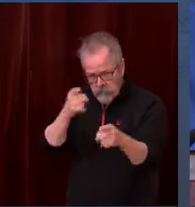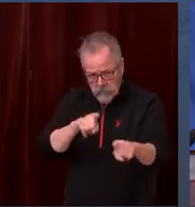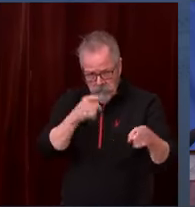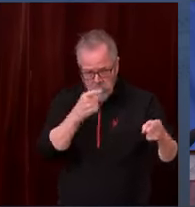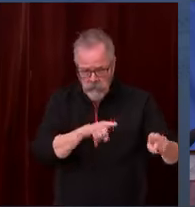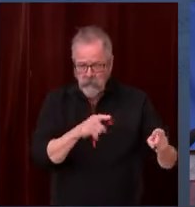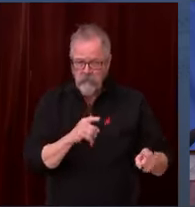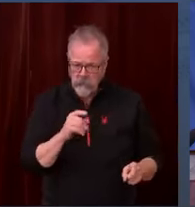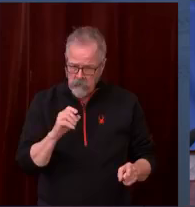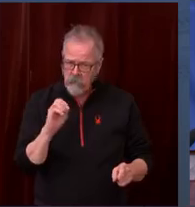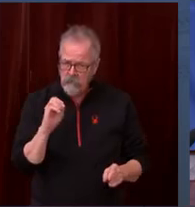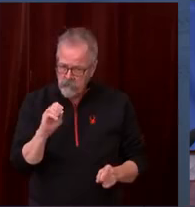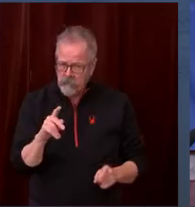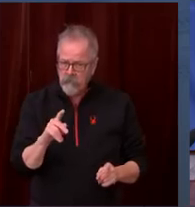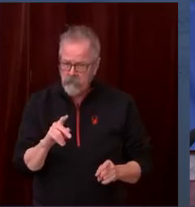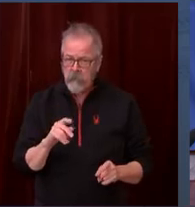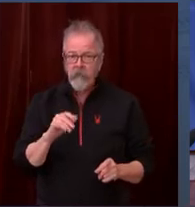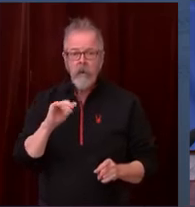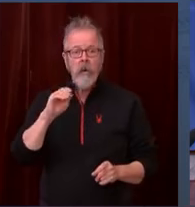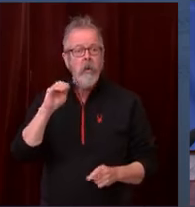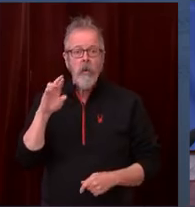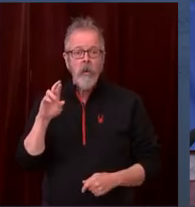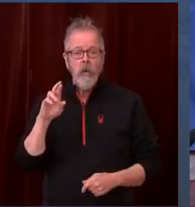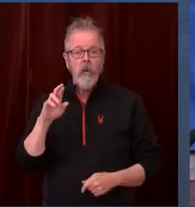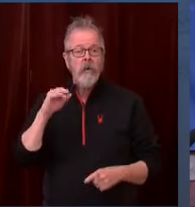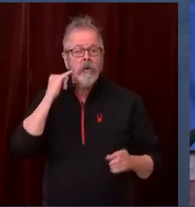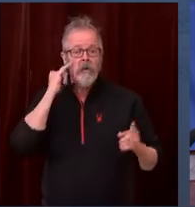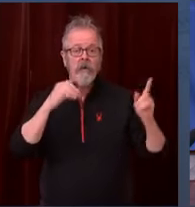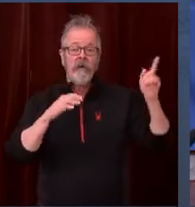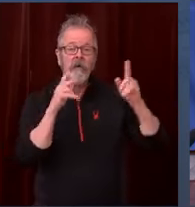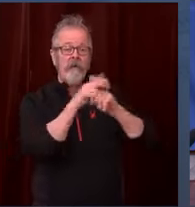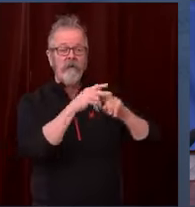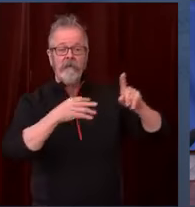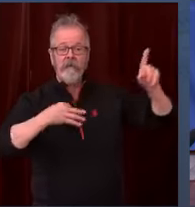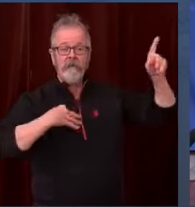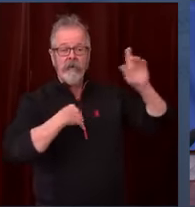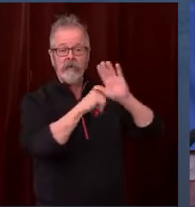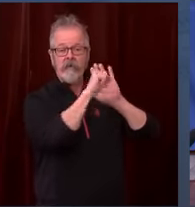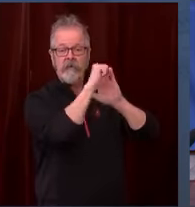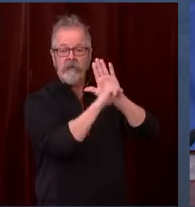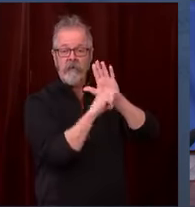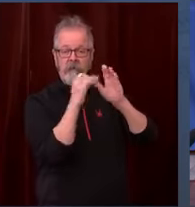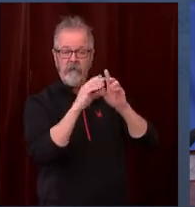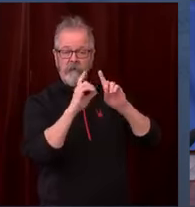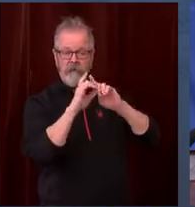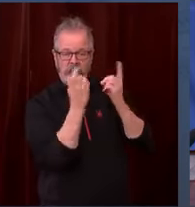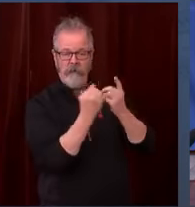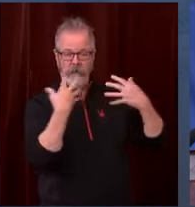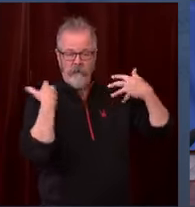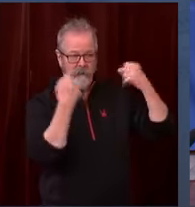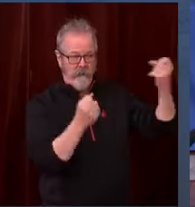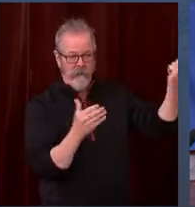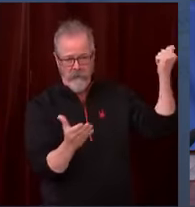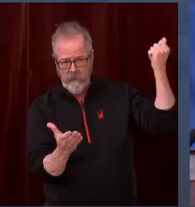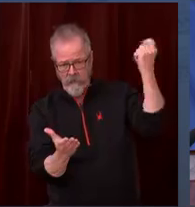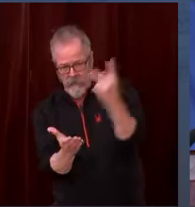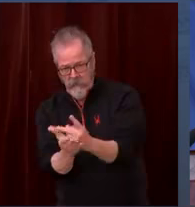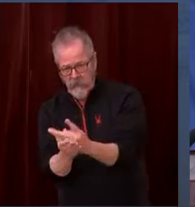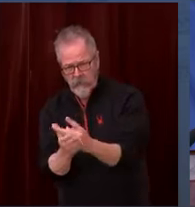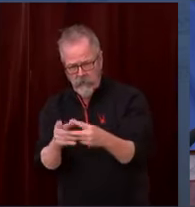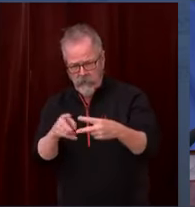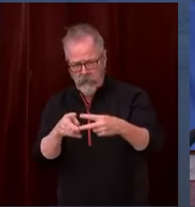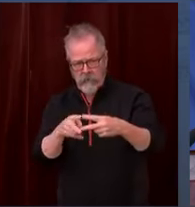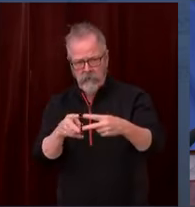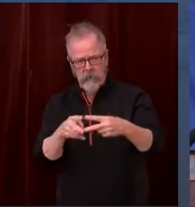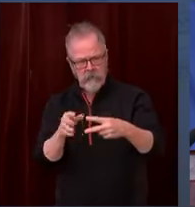they can obtain approval from the State Department of Health. This pause will allow public health workers to focus their energies on